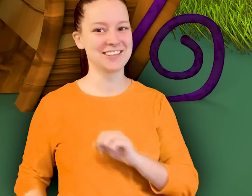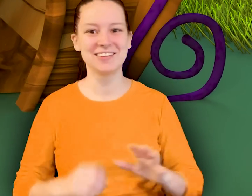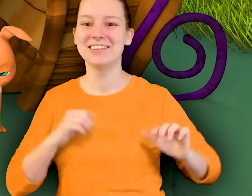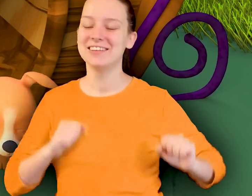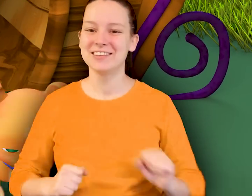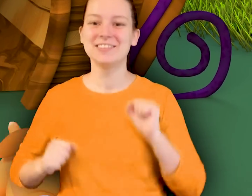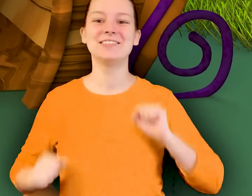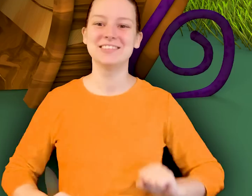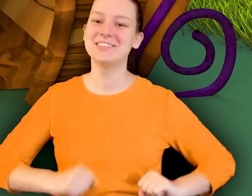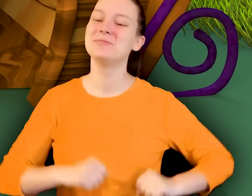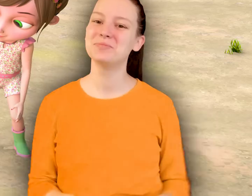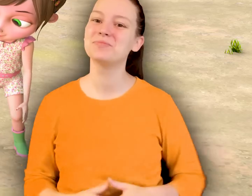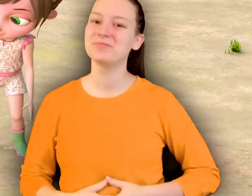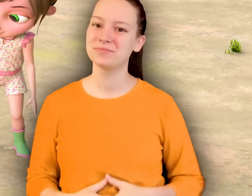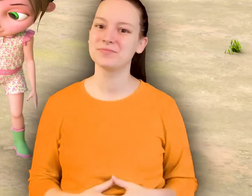MO